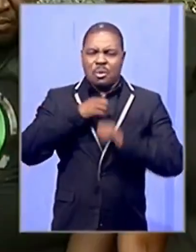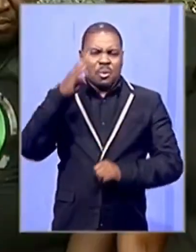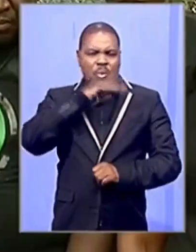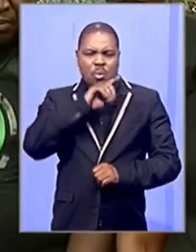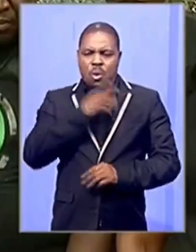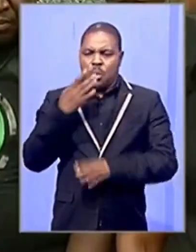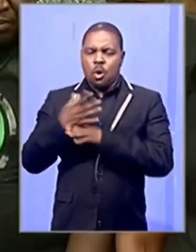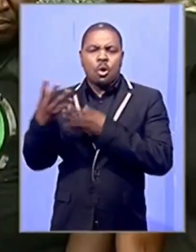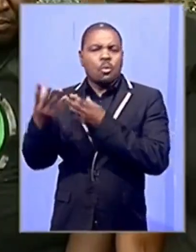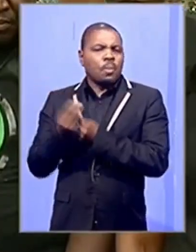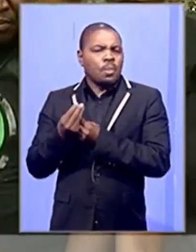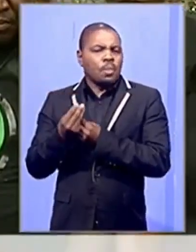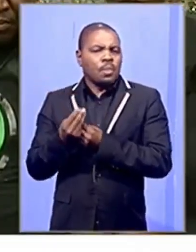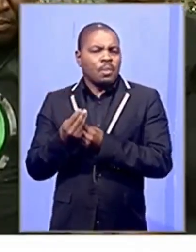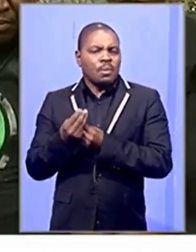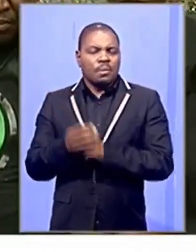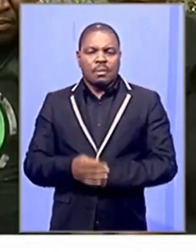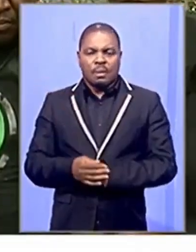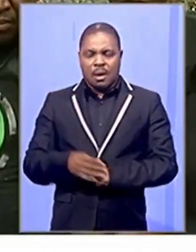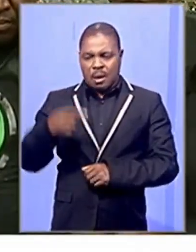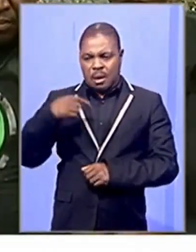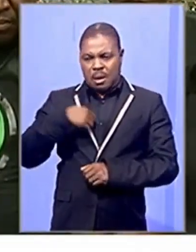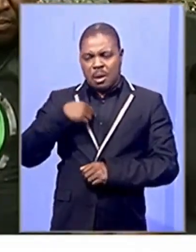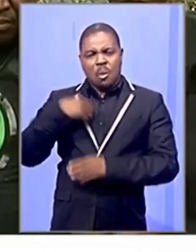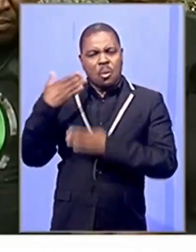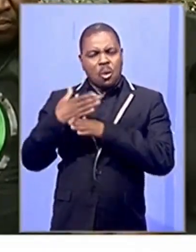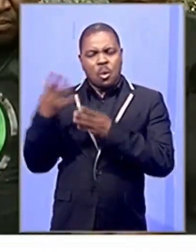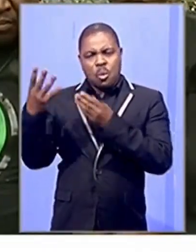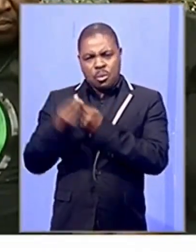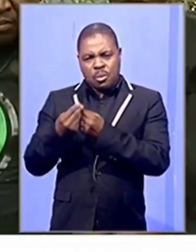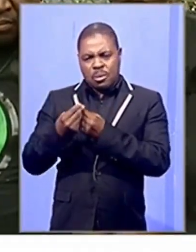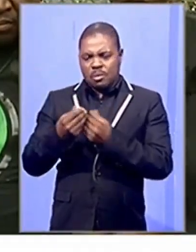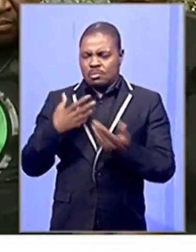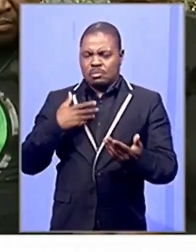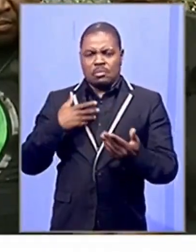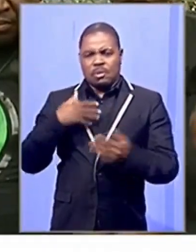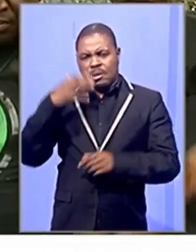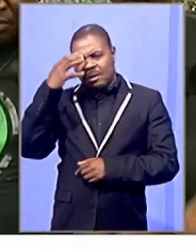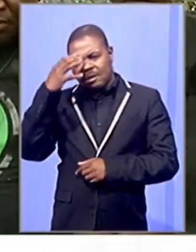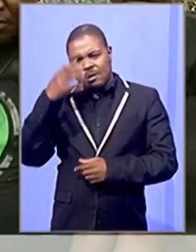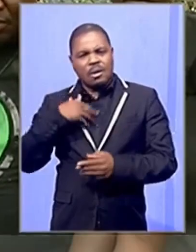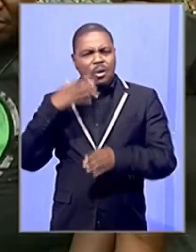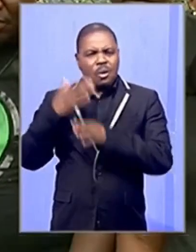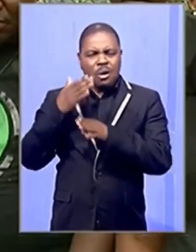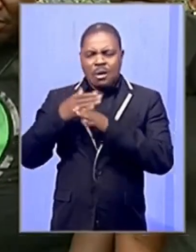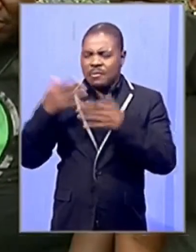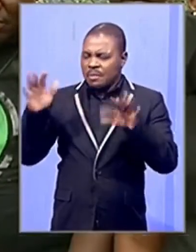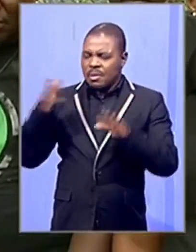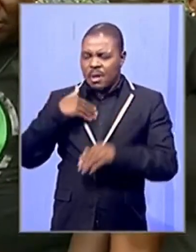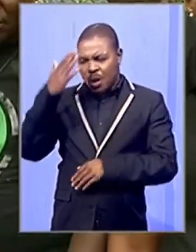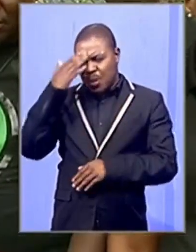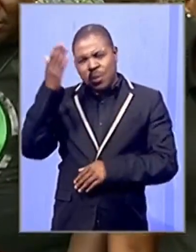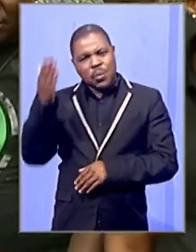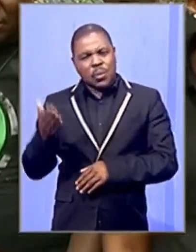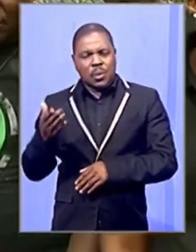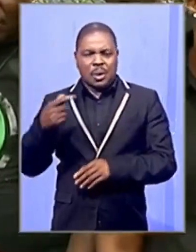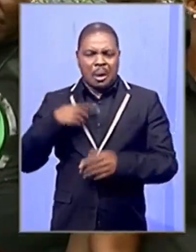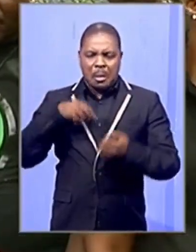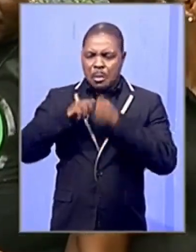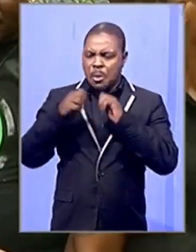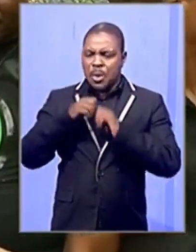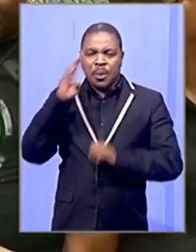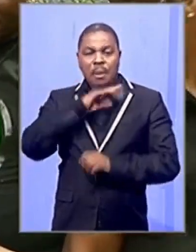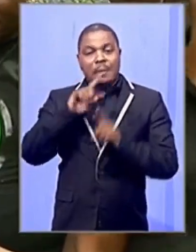I've worked with him. I cannot complain now about him. I've worked with him. I know him. So I don't have any